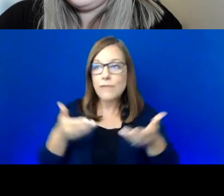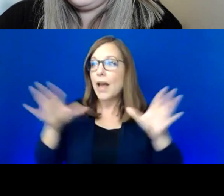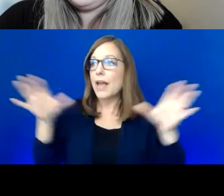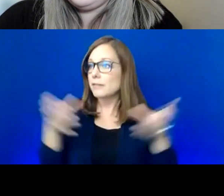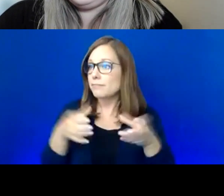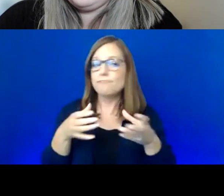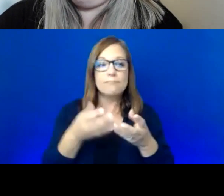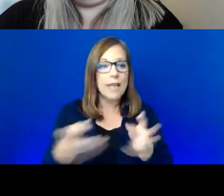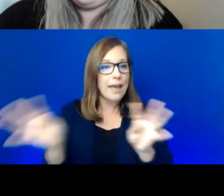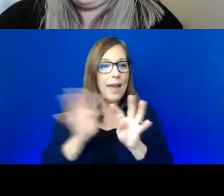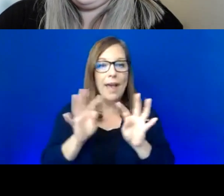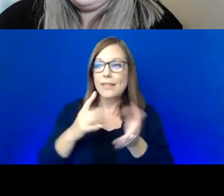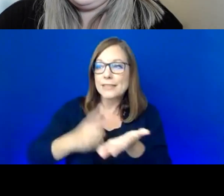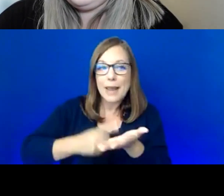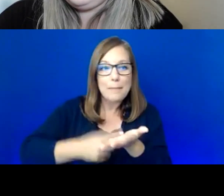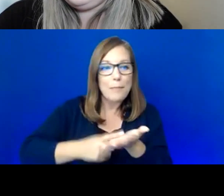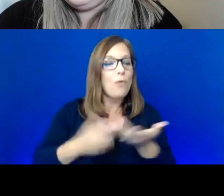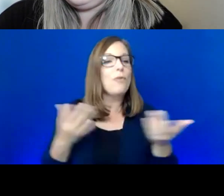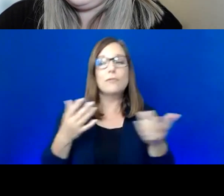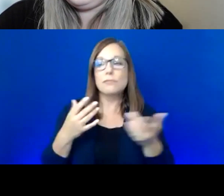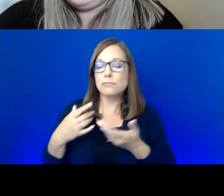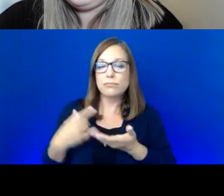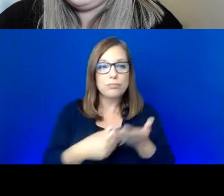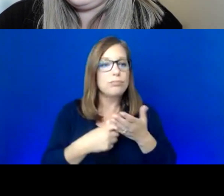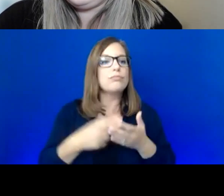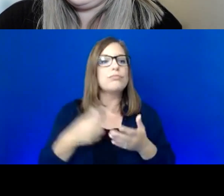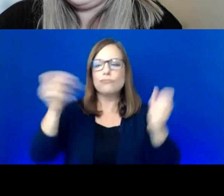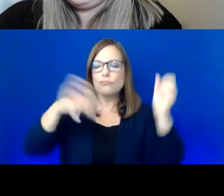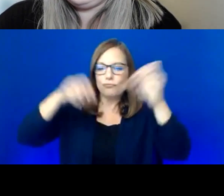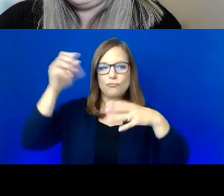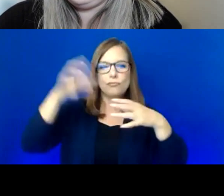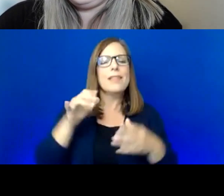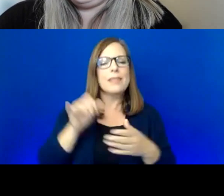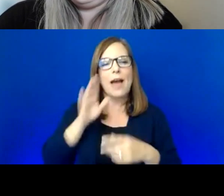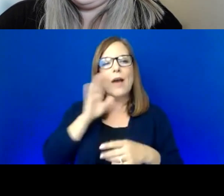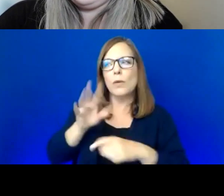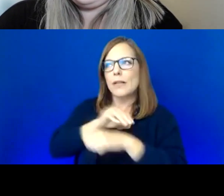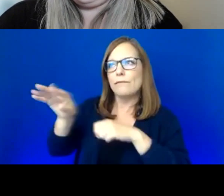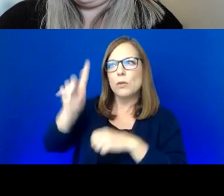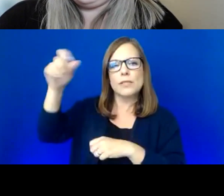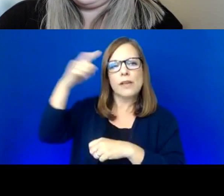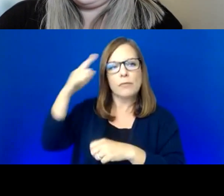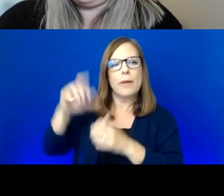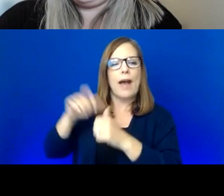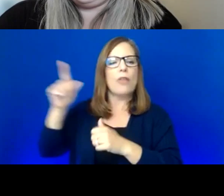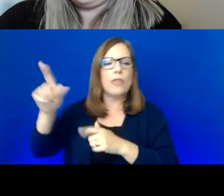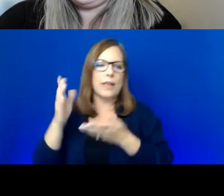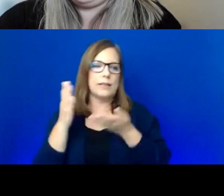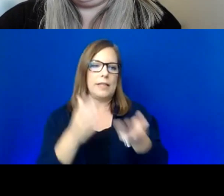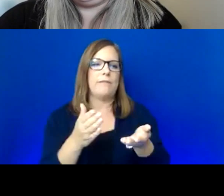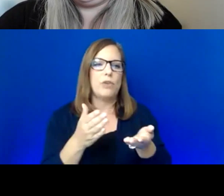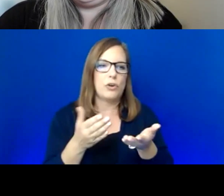table, as Victoria said, it changes how government delivers that power and those resources and that backbone. And